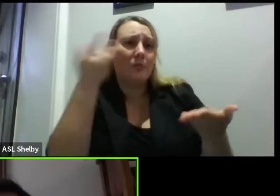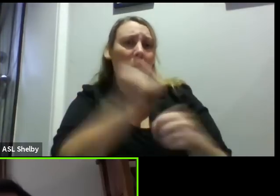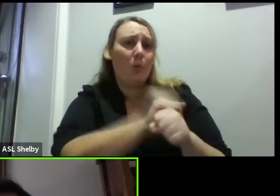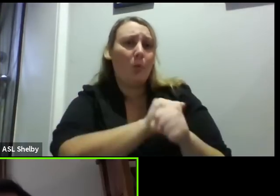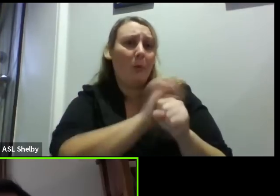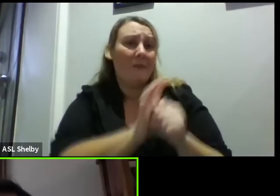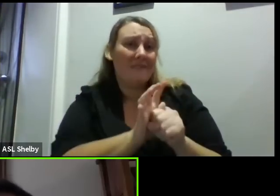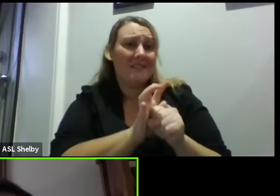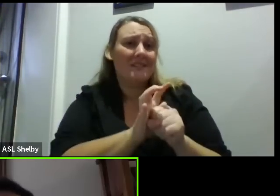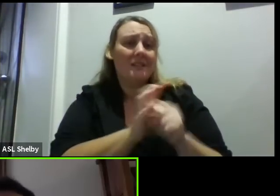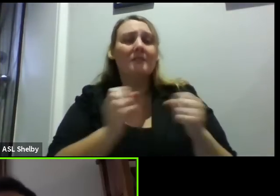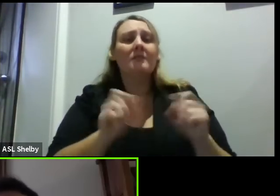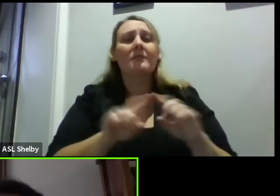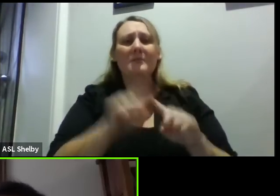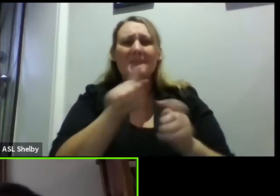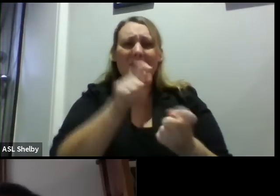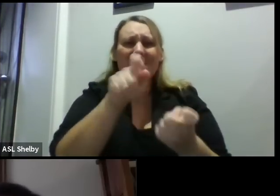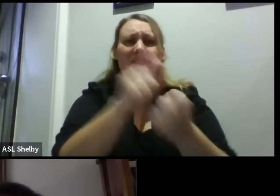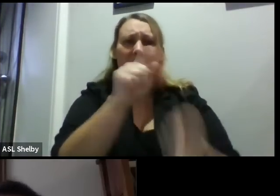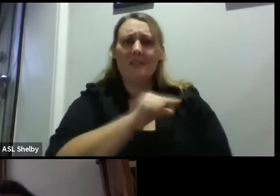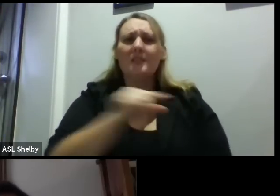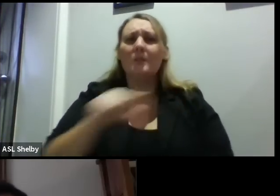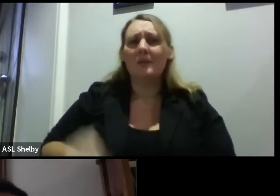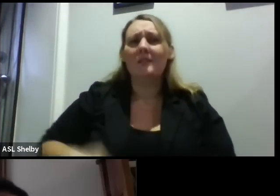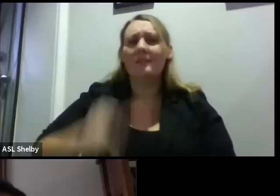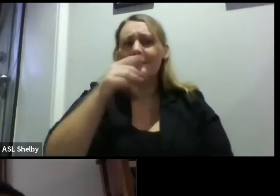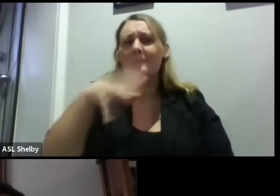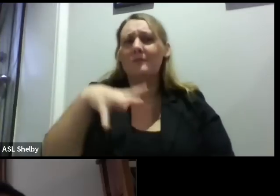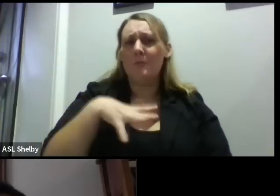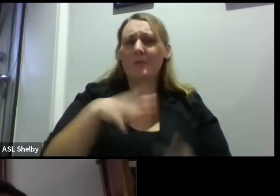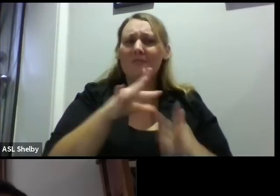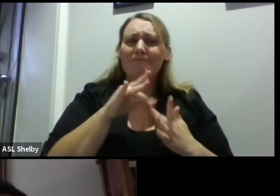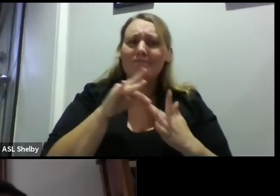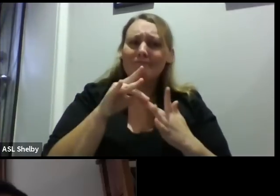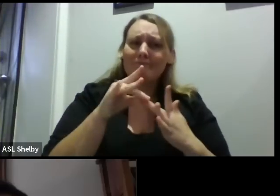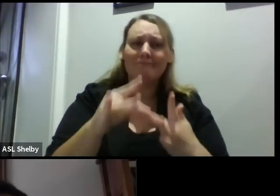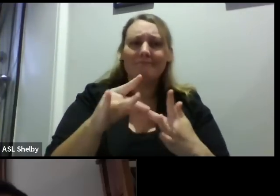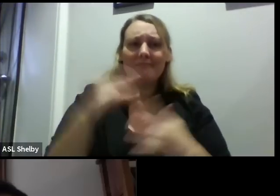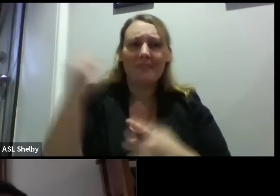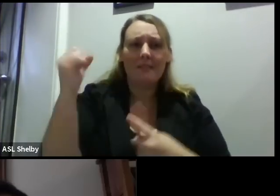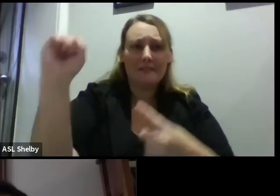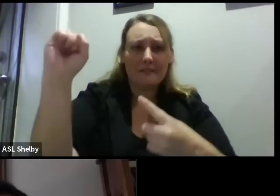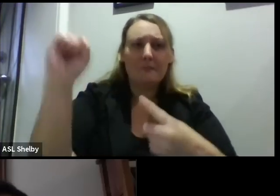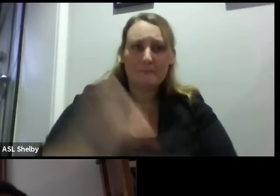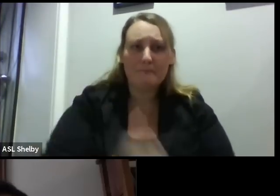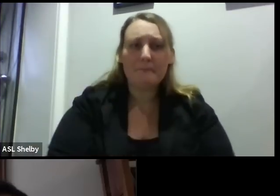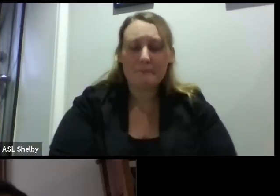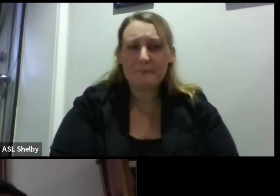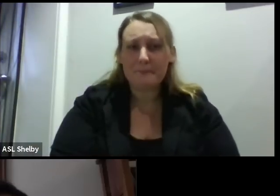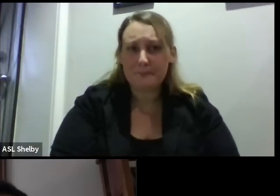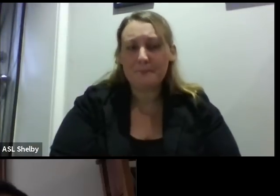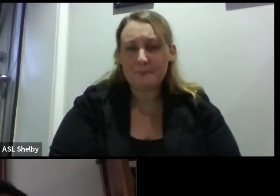Queens. So, gracias por invitarme y muchísimas gracias por la traducción.